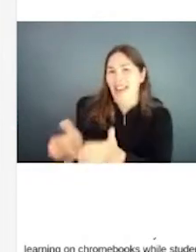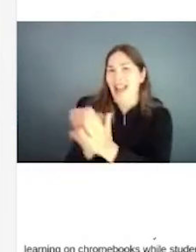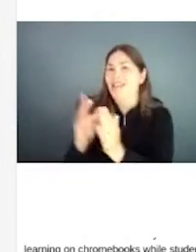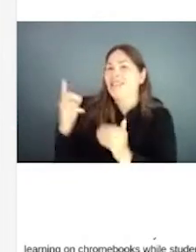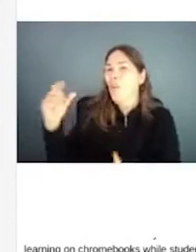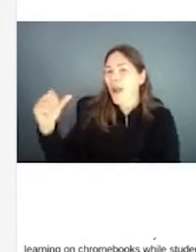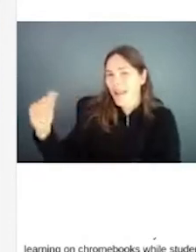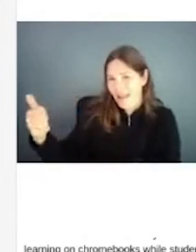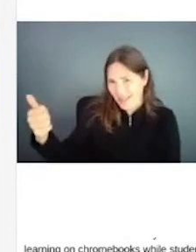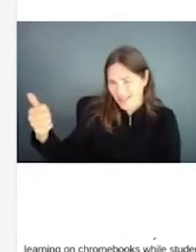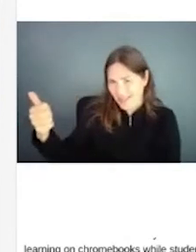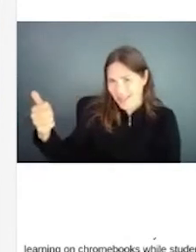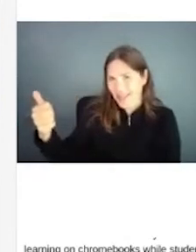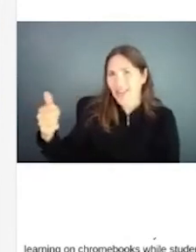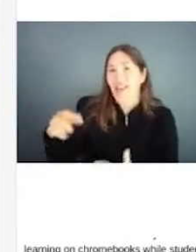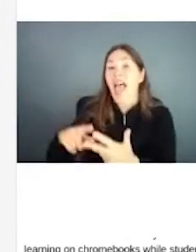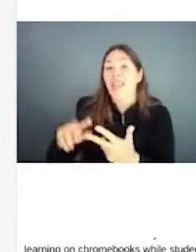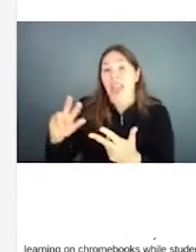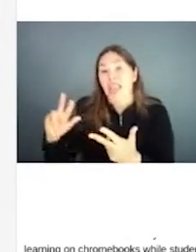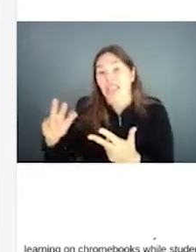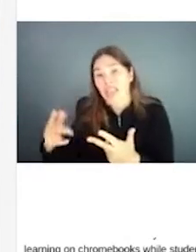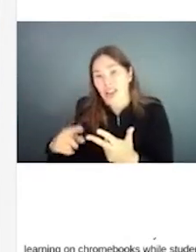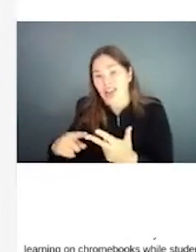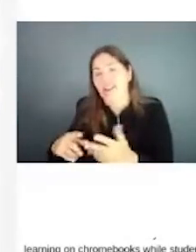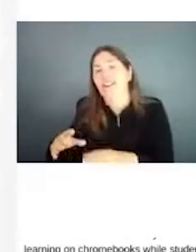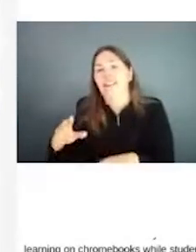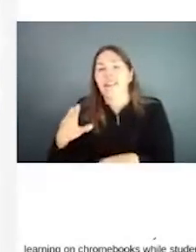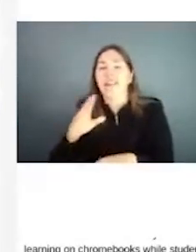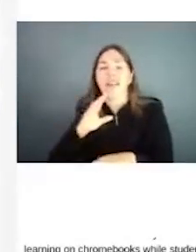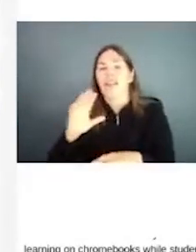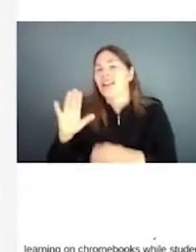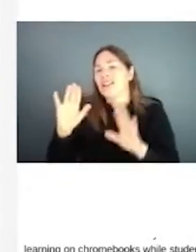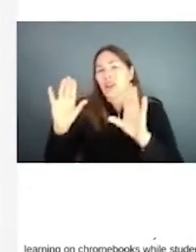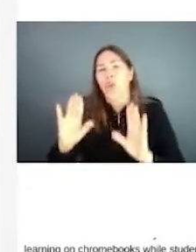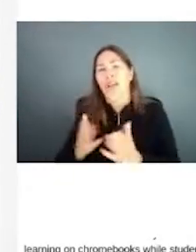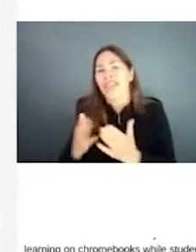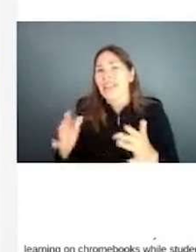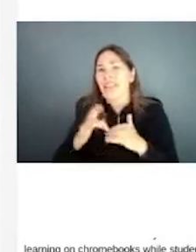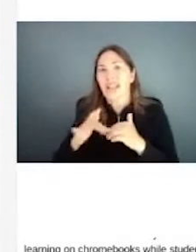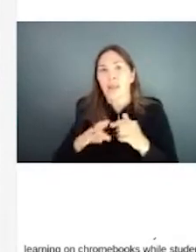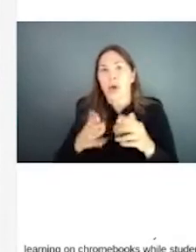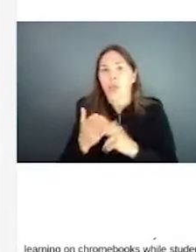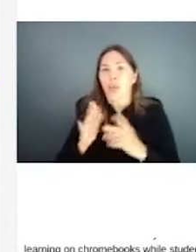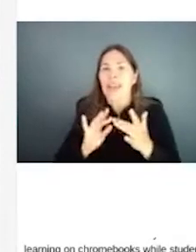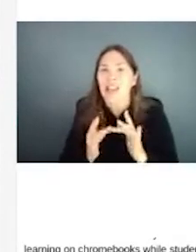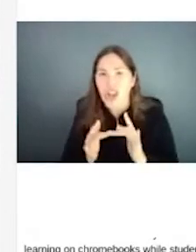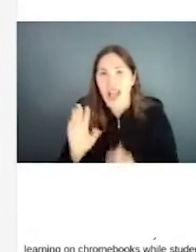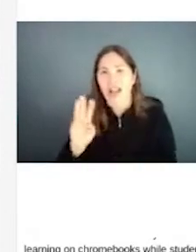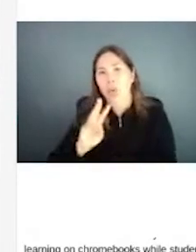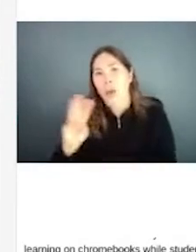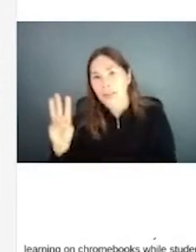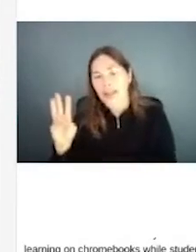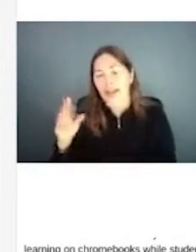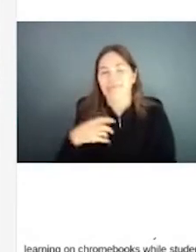else. And then your third one is just all the wonderful things that are available through the internet, through the web. You know, Yep. going back to